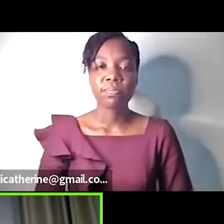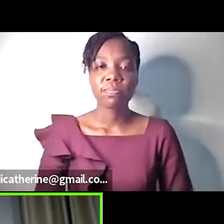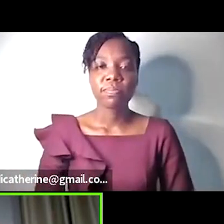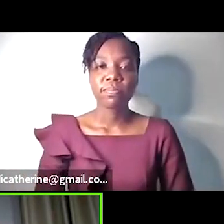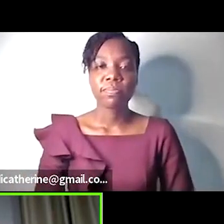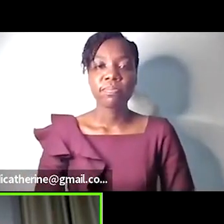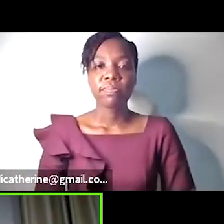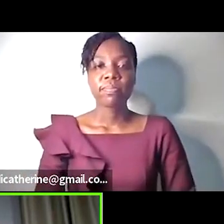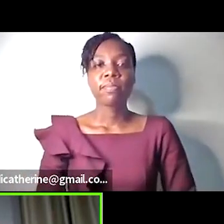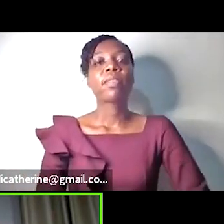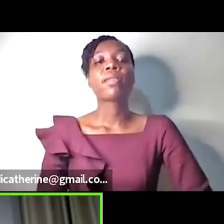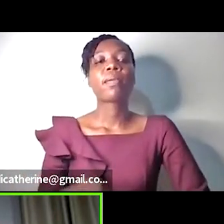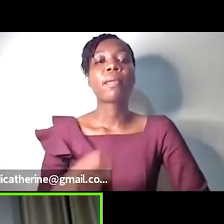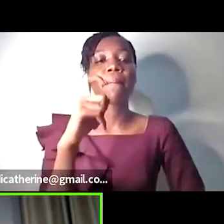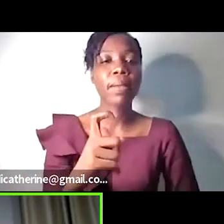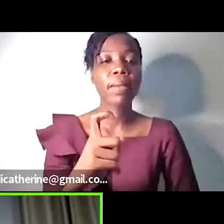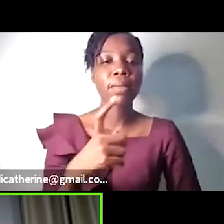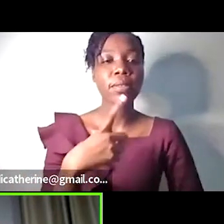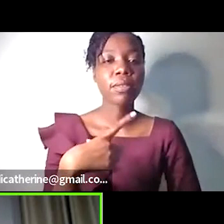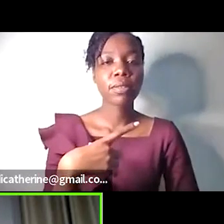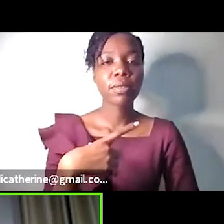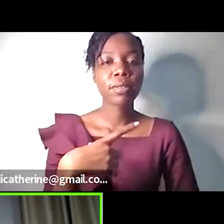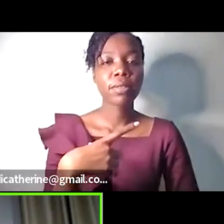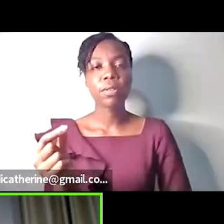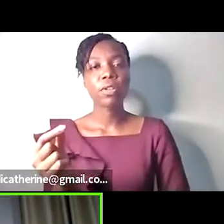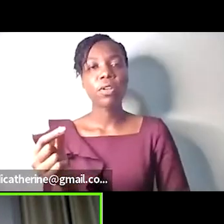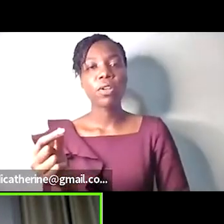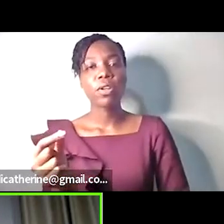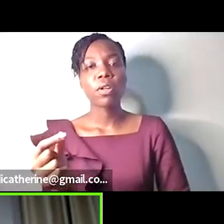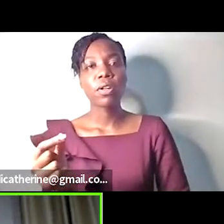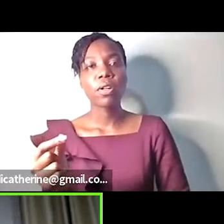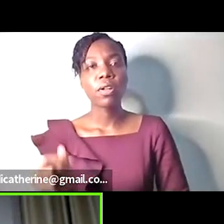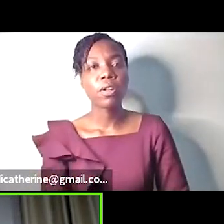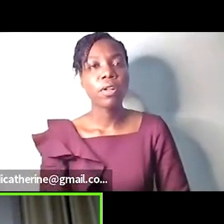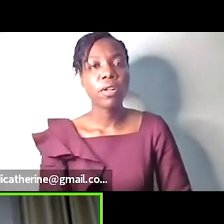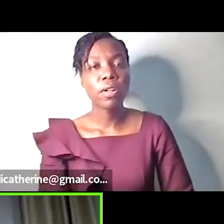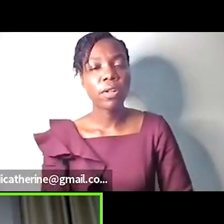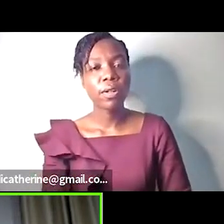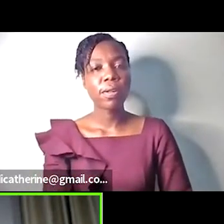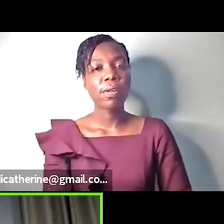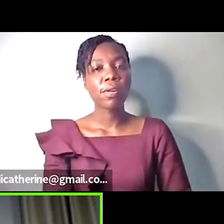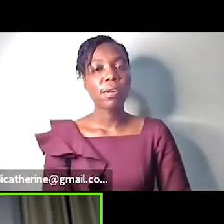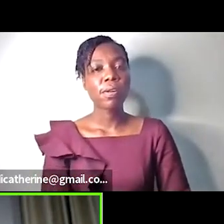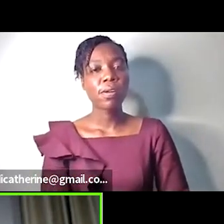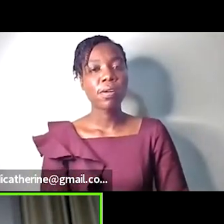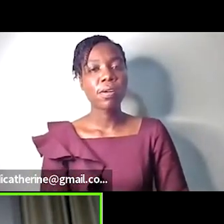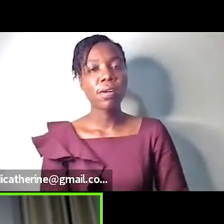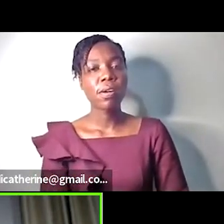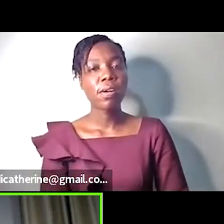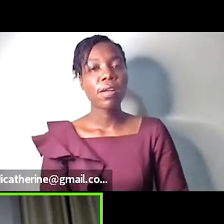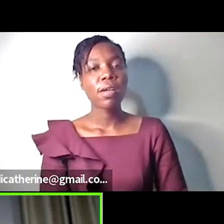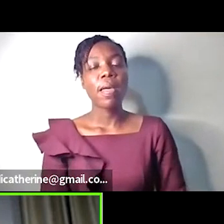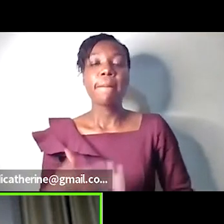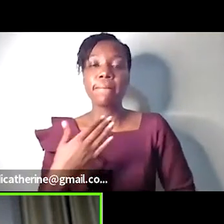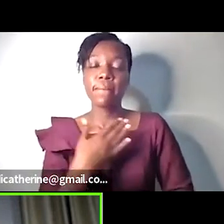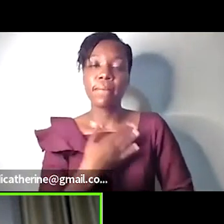you the visibility of how you can be able to resonate with what the organization is going through. This opens your